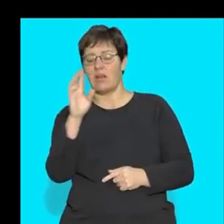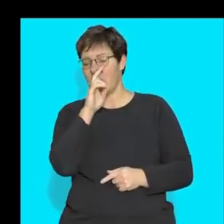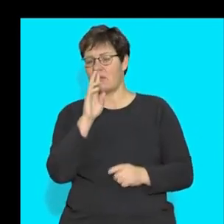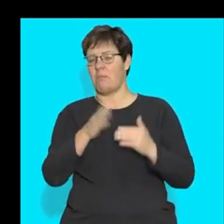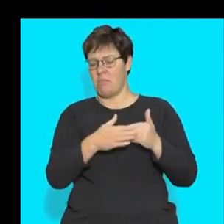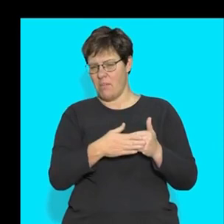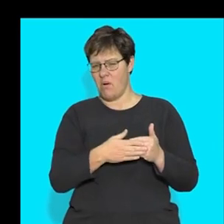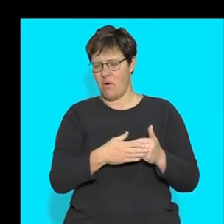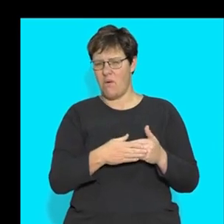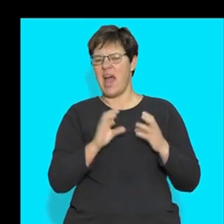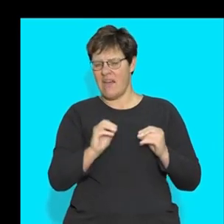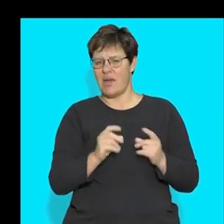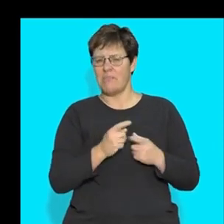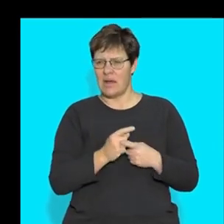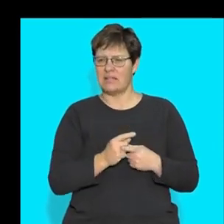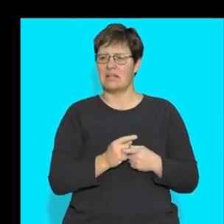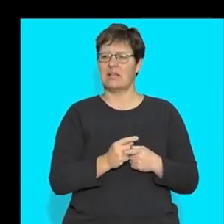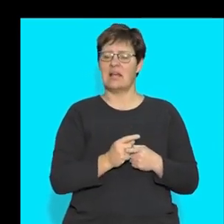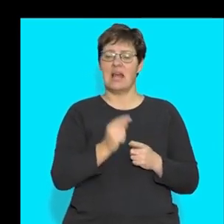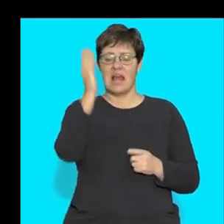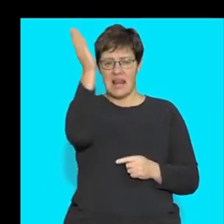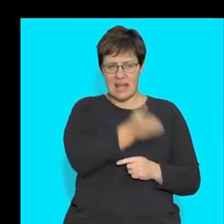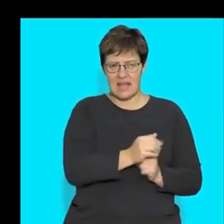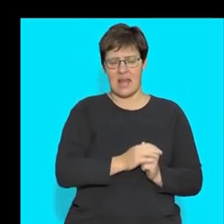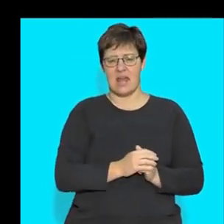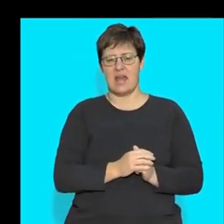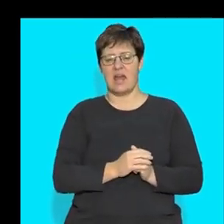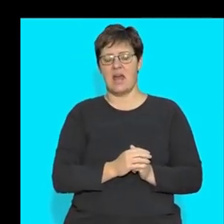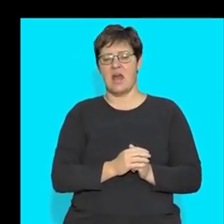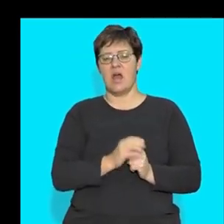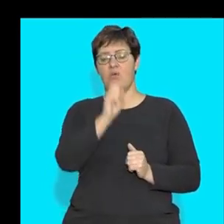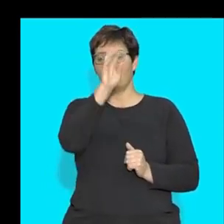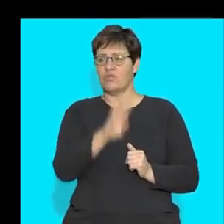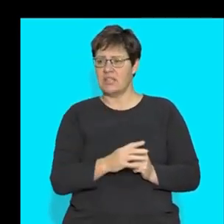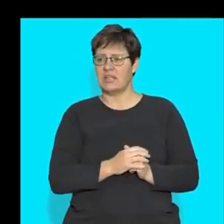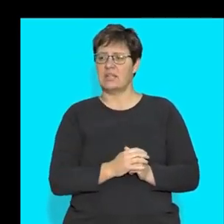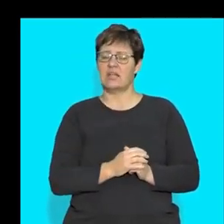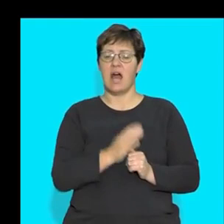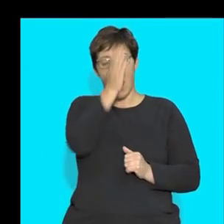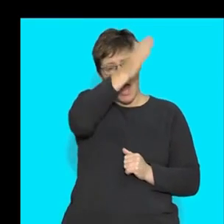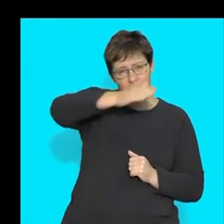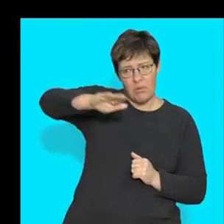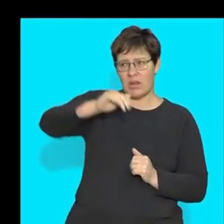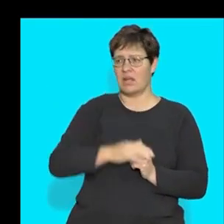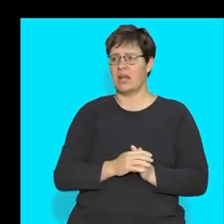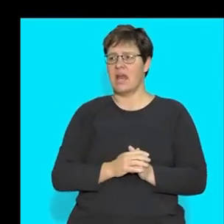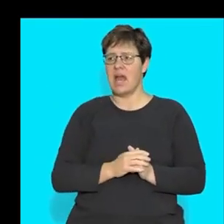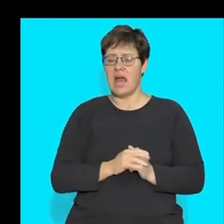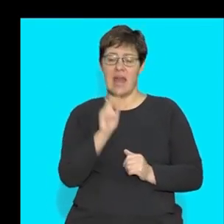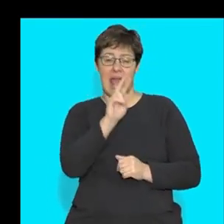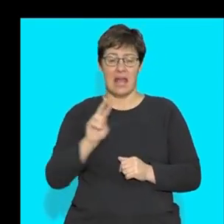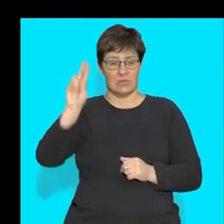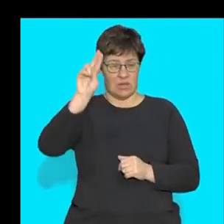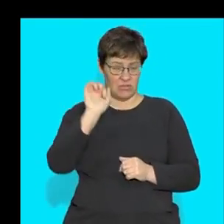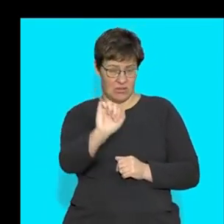look at. But for now, it's the linear, the quadratic, the hyperbolic, and the exponential function. Now, the new thing